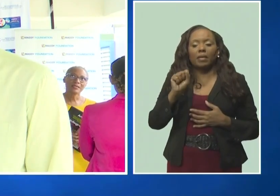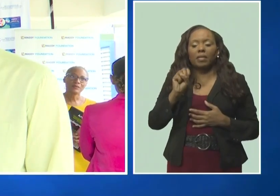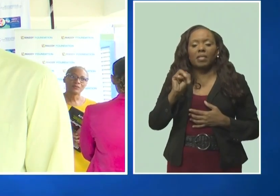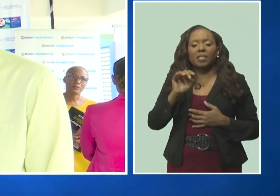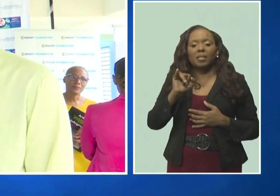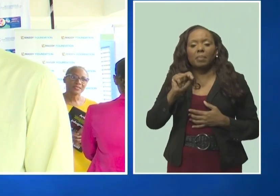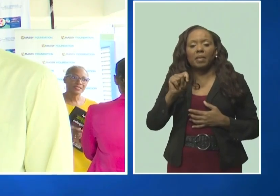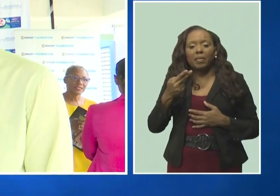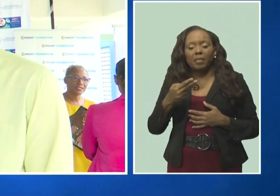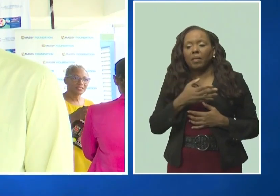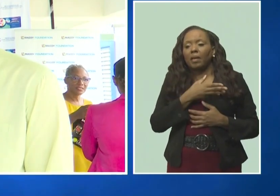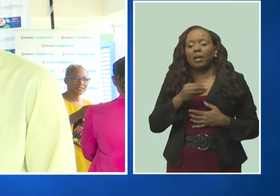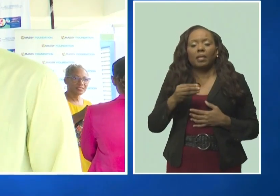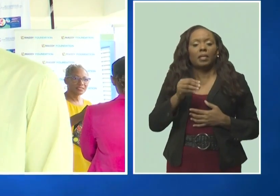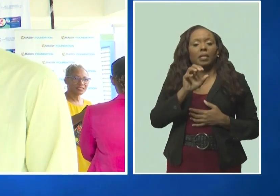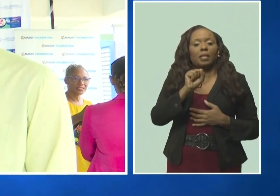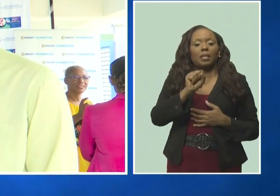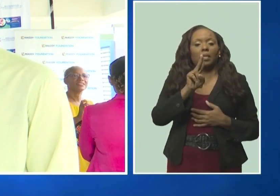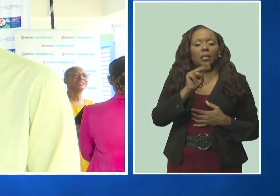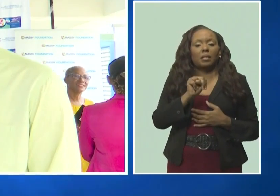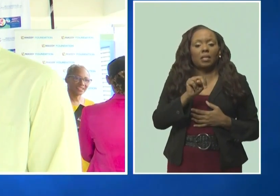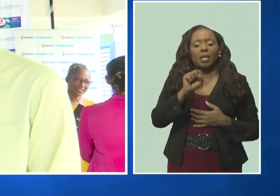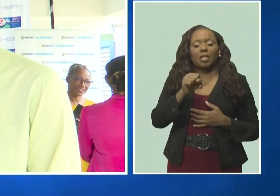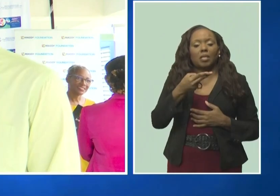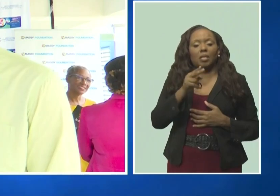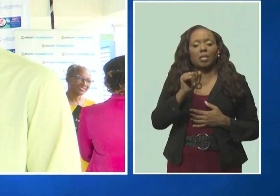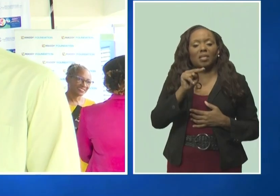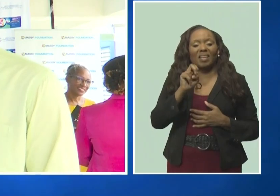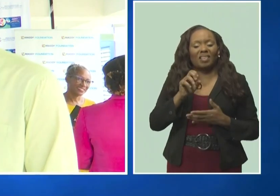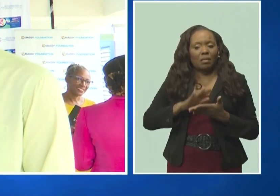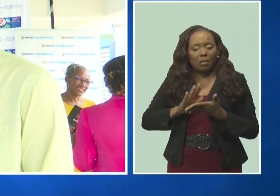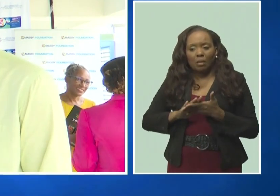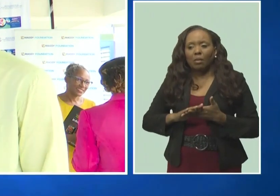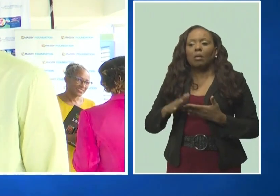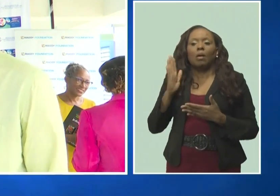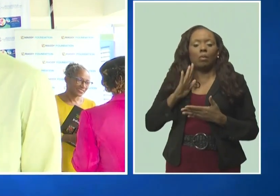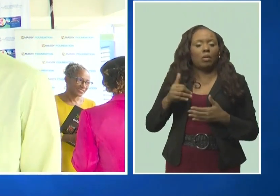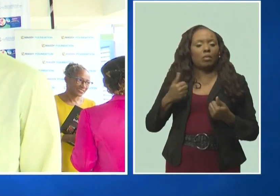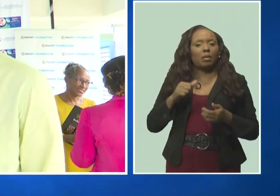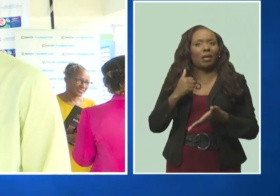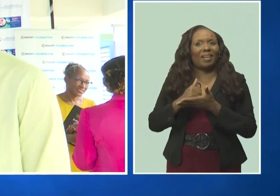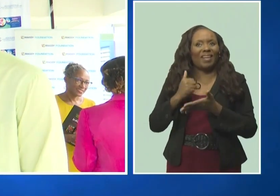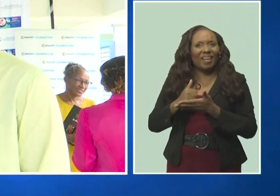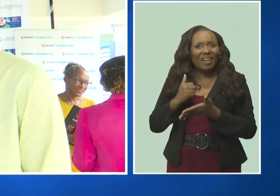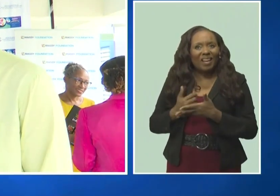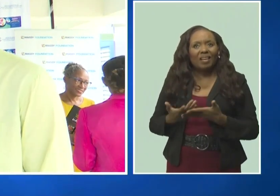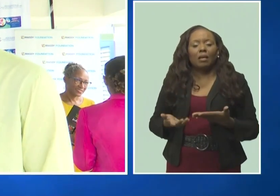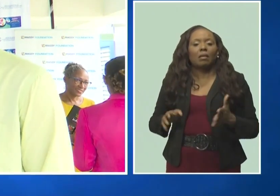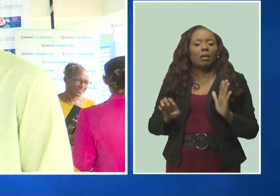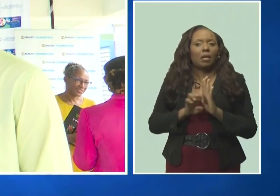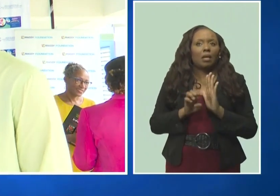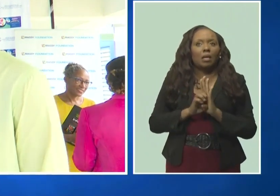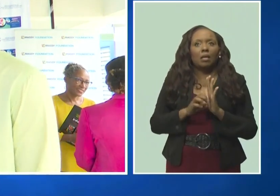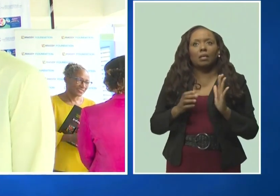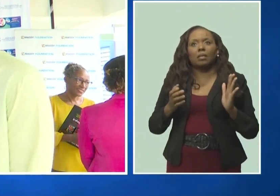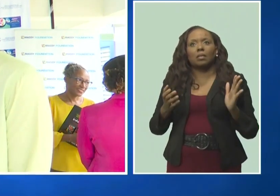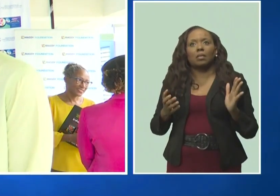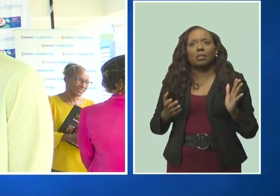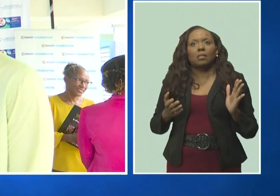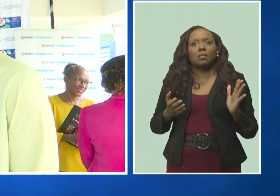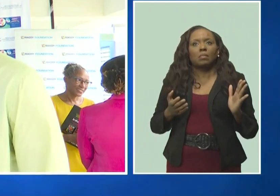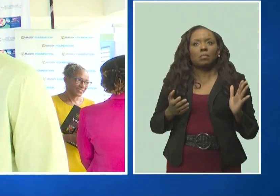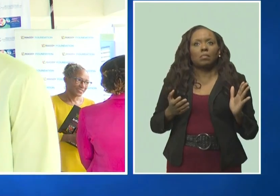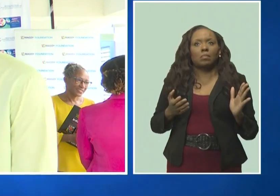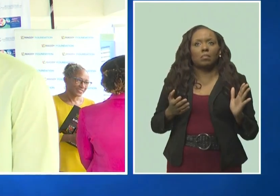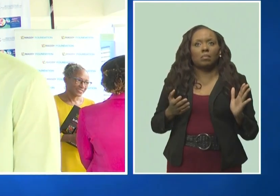try to get their talents, what their special interest is, and then try to help them for the observership. Like for example, catering, or if you want to